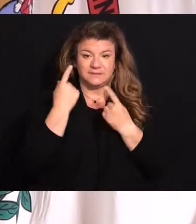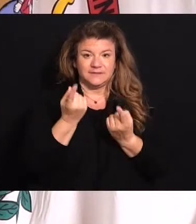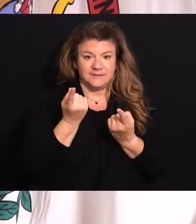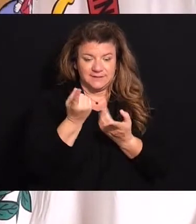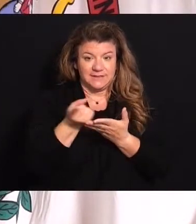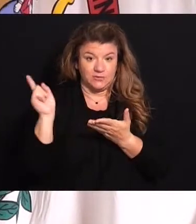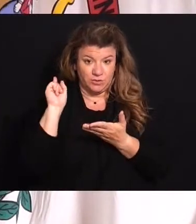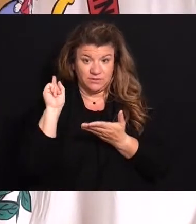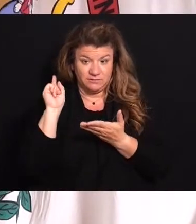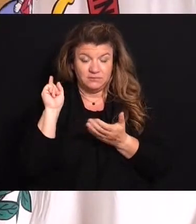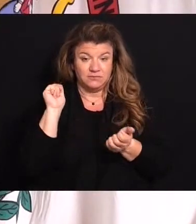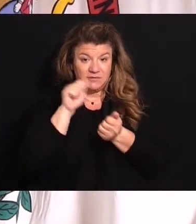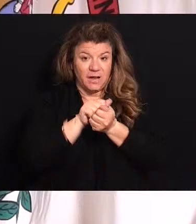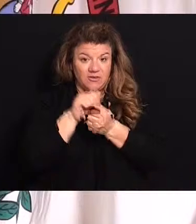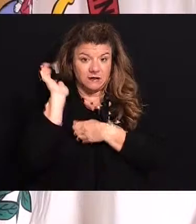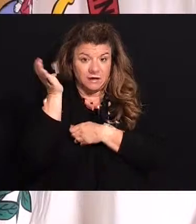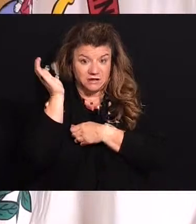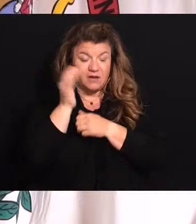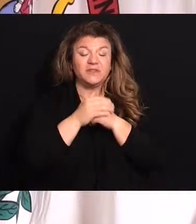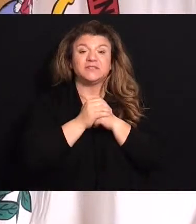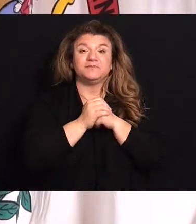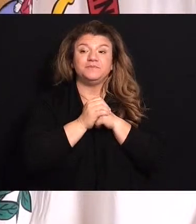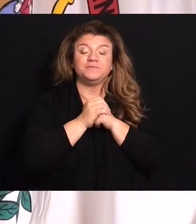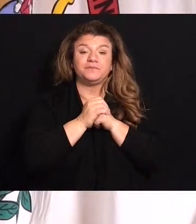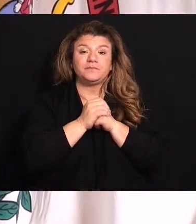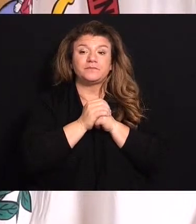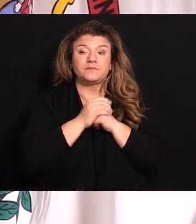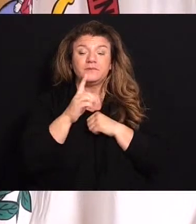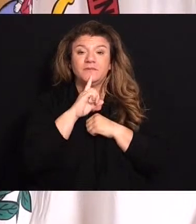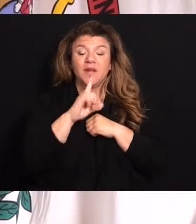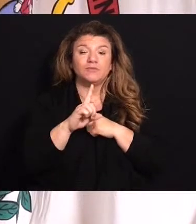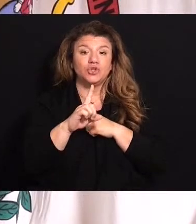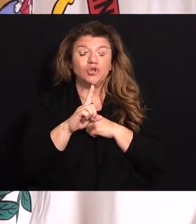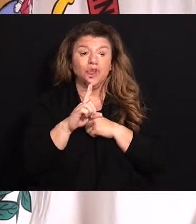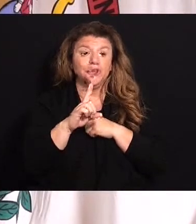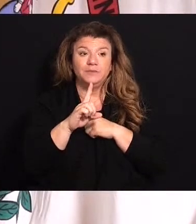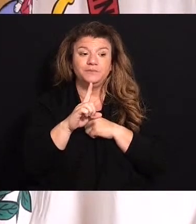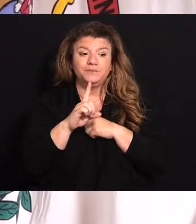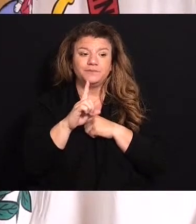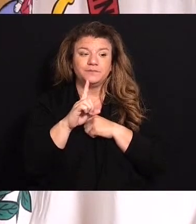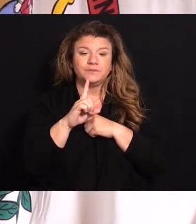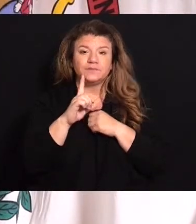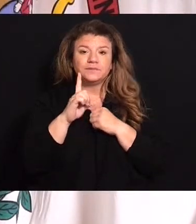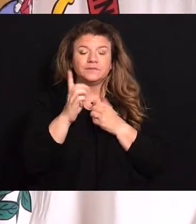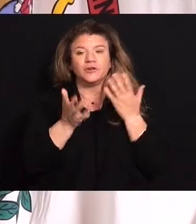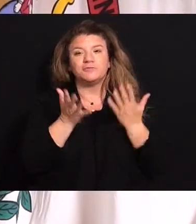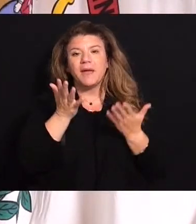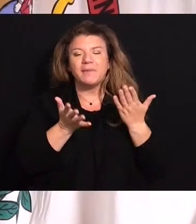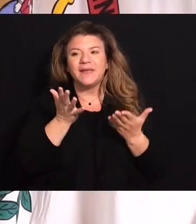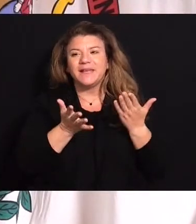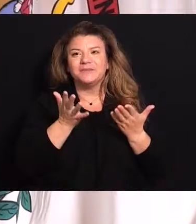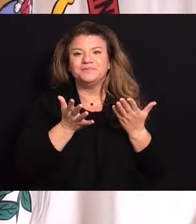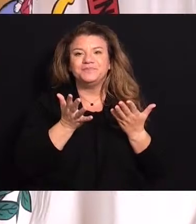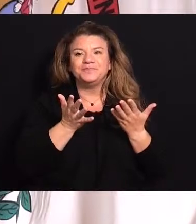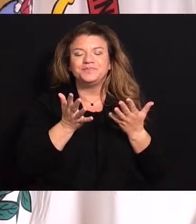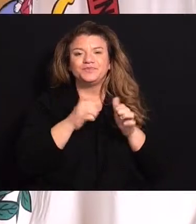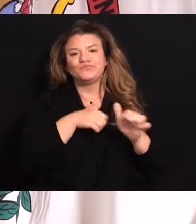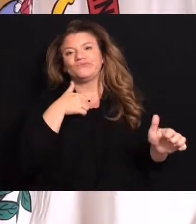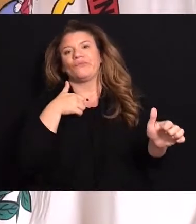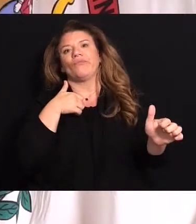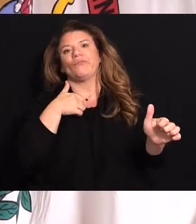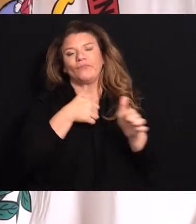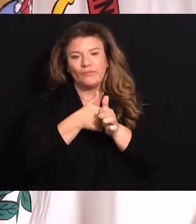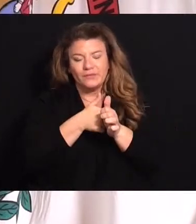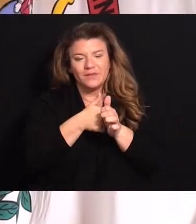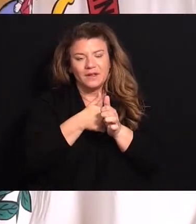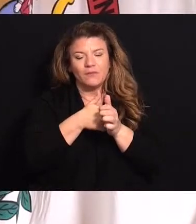time we were together, and I'm sure that there's maybe some lag over the weekend